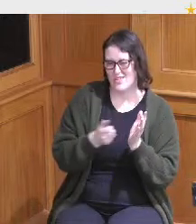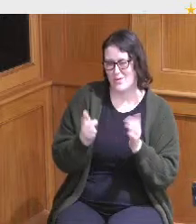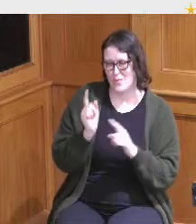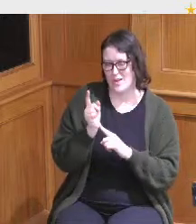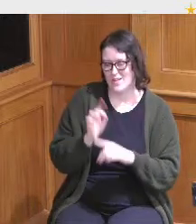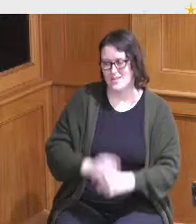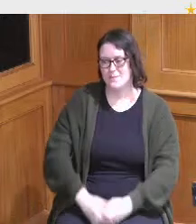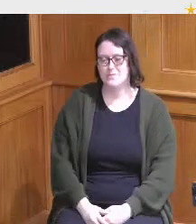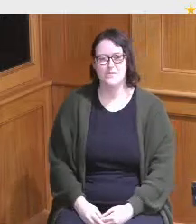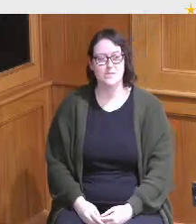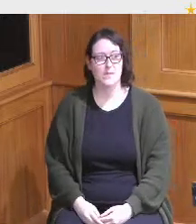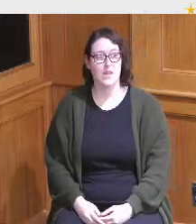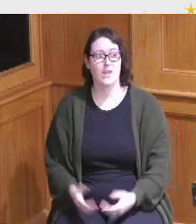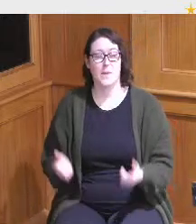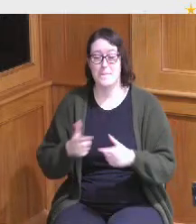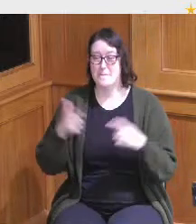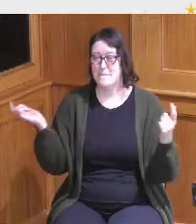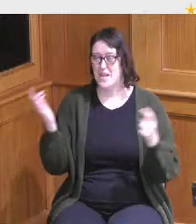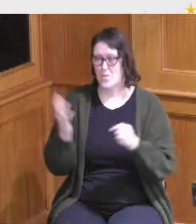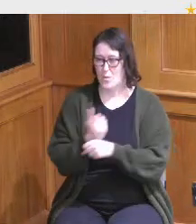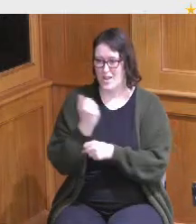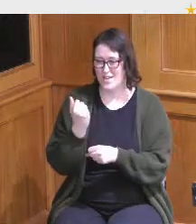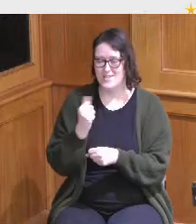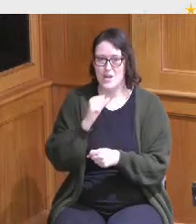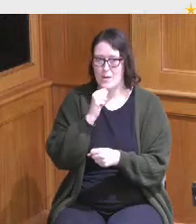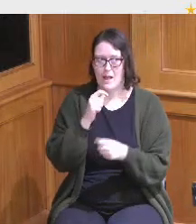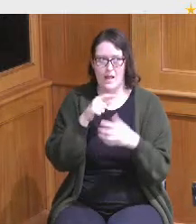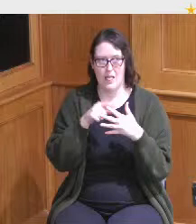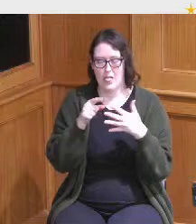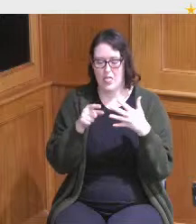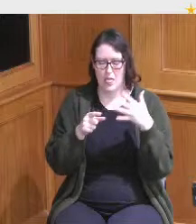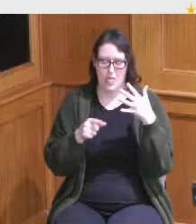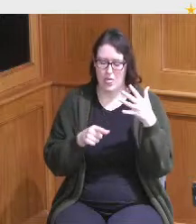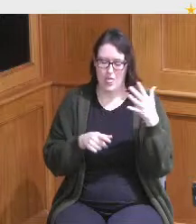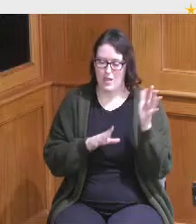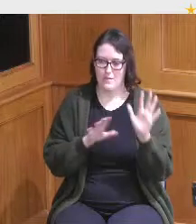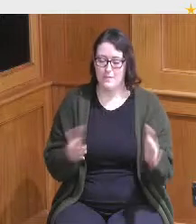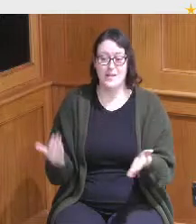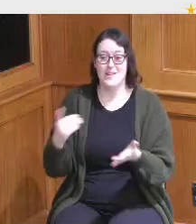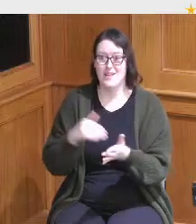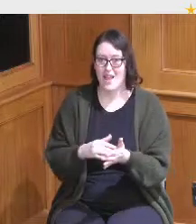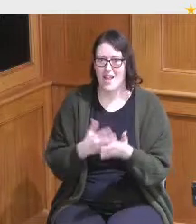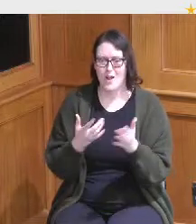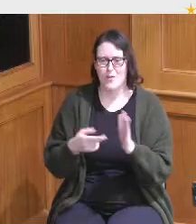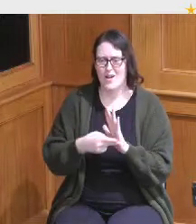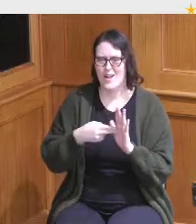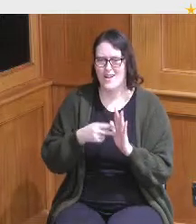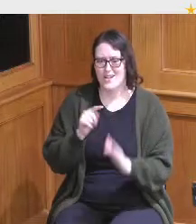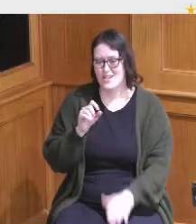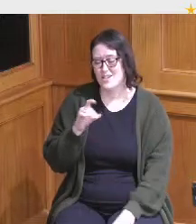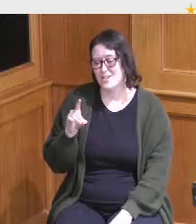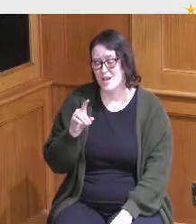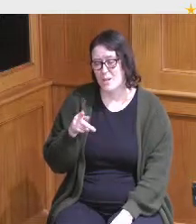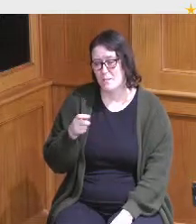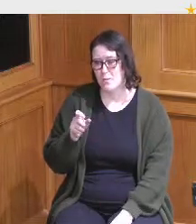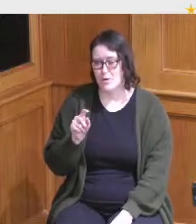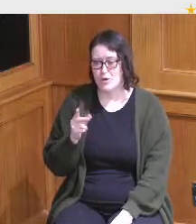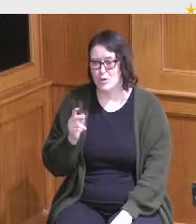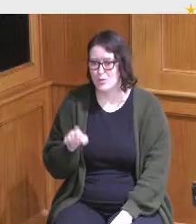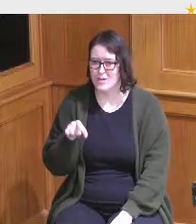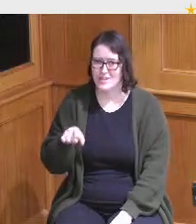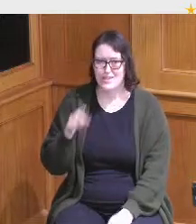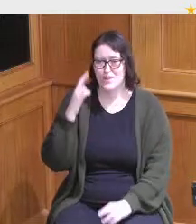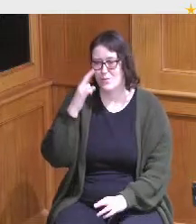moments. Here are some big wins from our work. I'm not going to go through all of them, but once again, wanted to highlight Todd Portune. He is a real reason why we